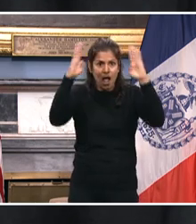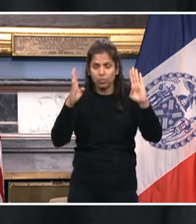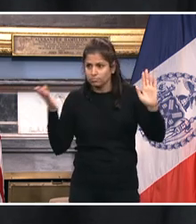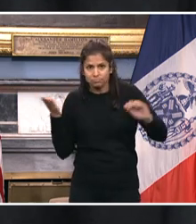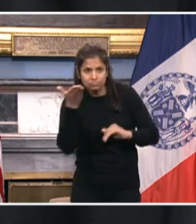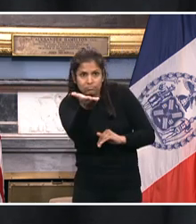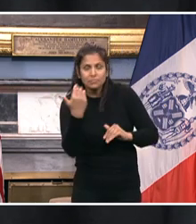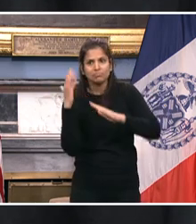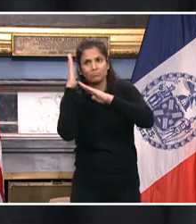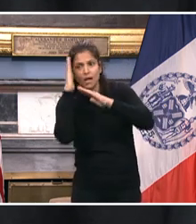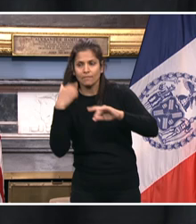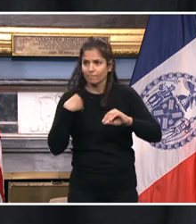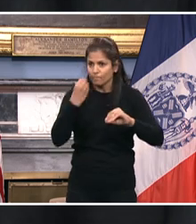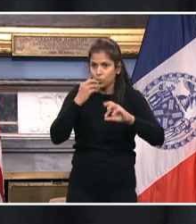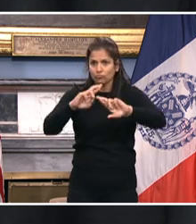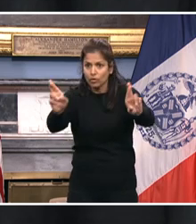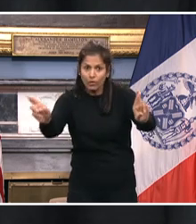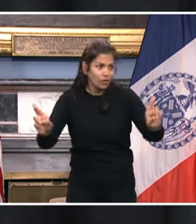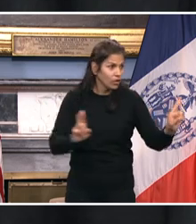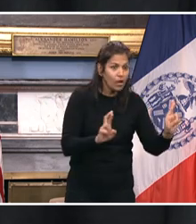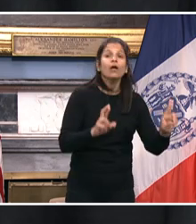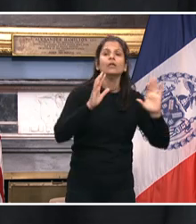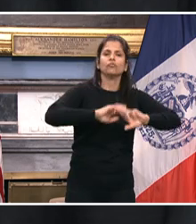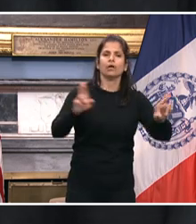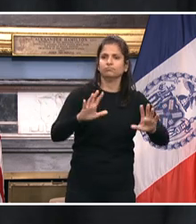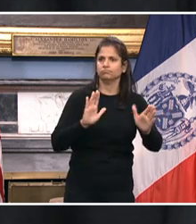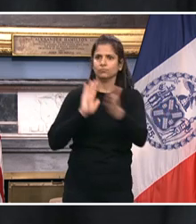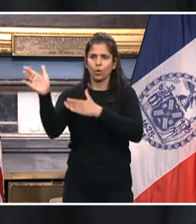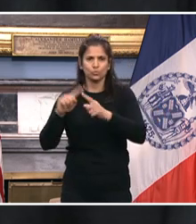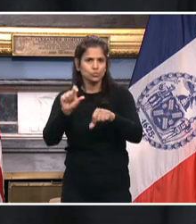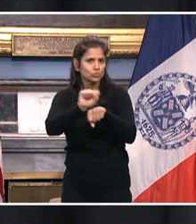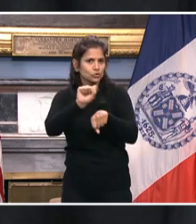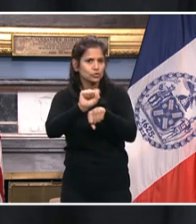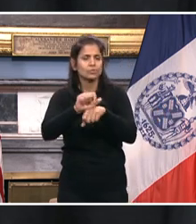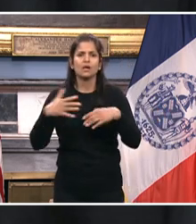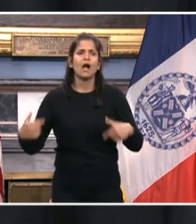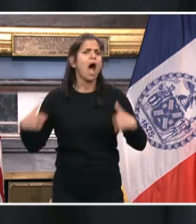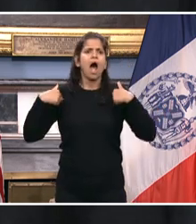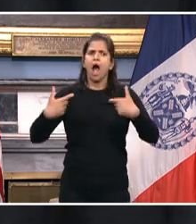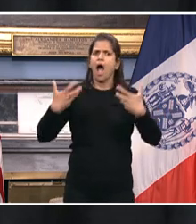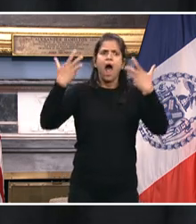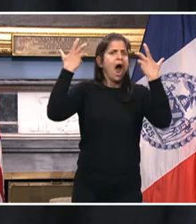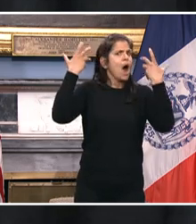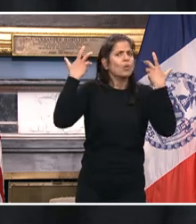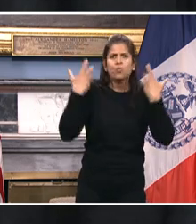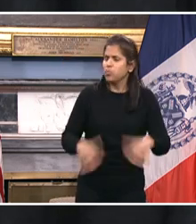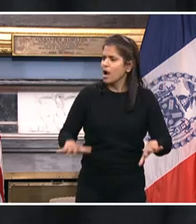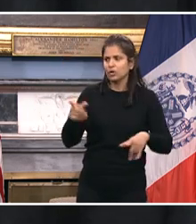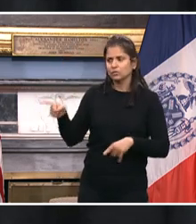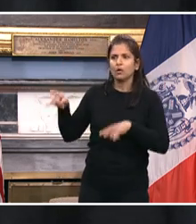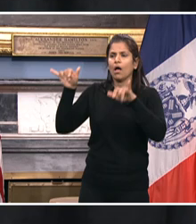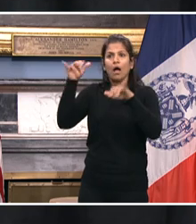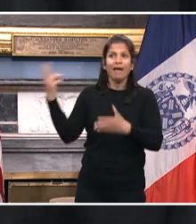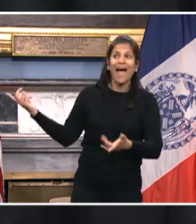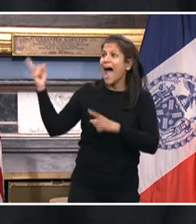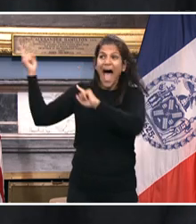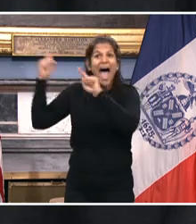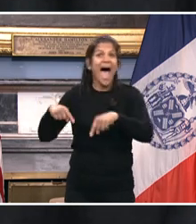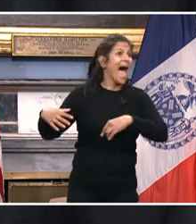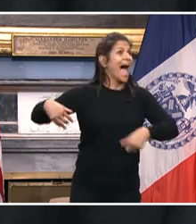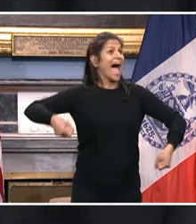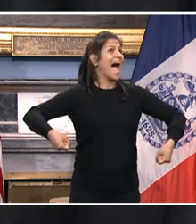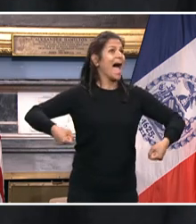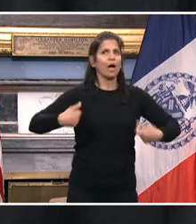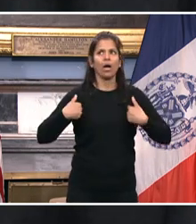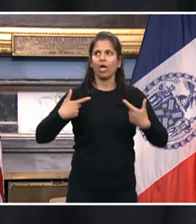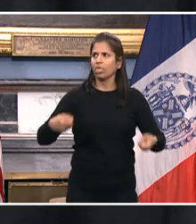I don't want to see that, I won't accept that. So I've charged my team repeatedly in the last few days to go back, call through everyone who's volunteered,